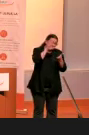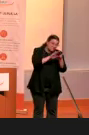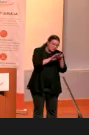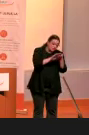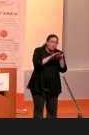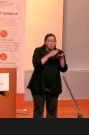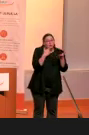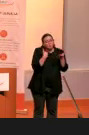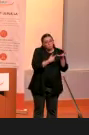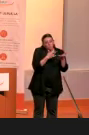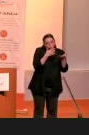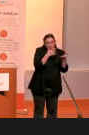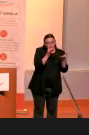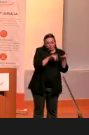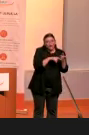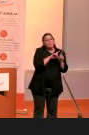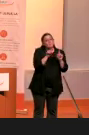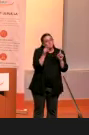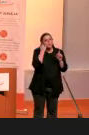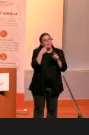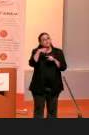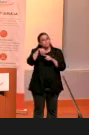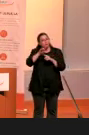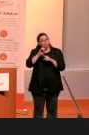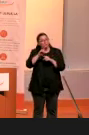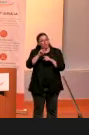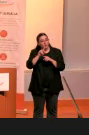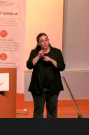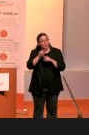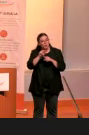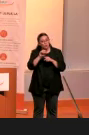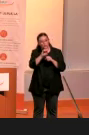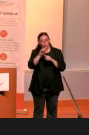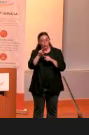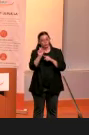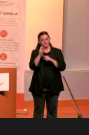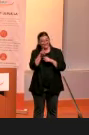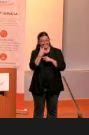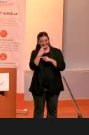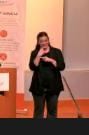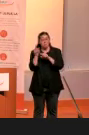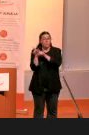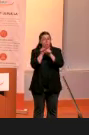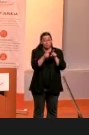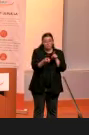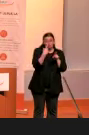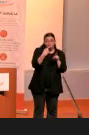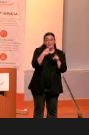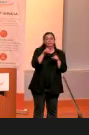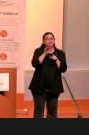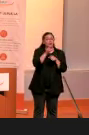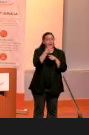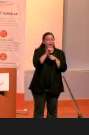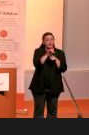are on it, and are also on hydroxychloroquine, they're less likely to have abnormal lipid profiles. They're more likely to have lower